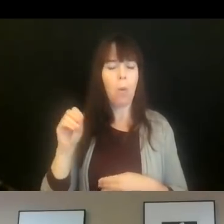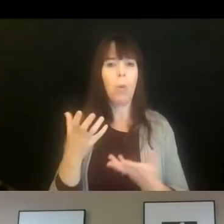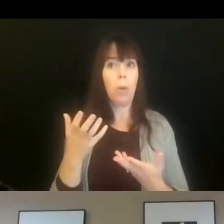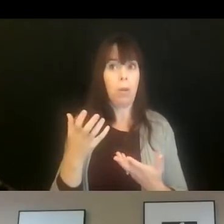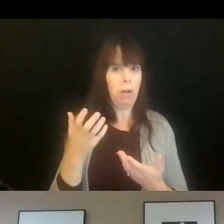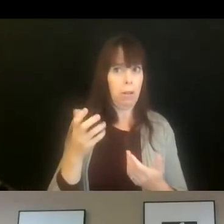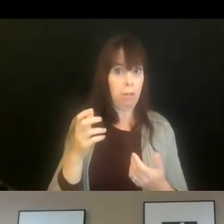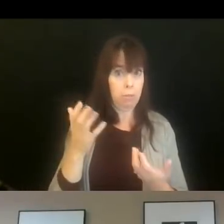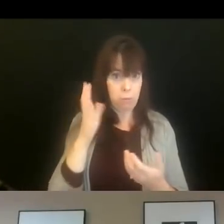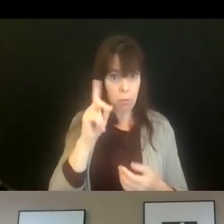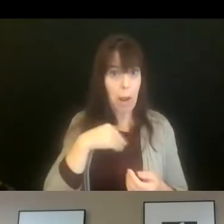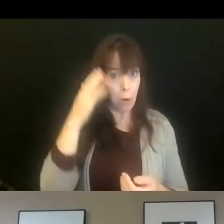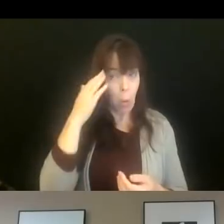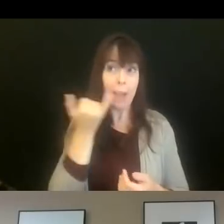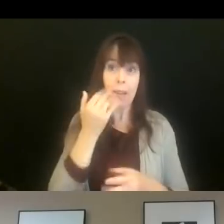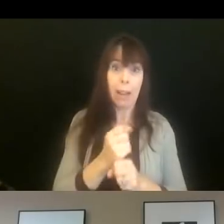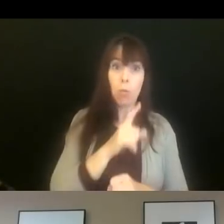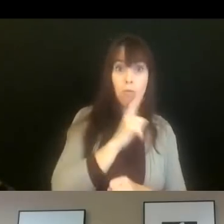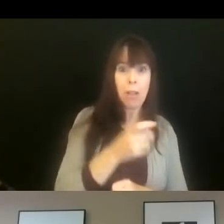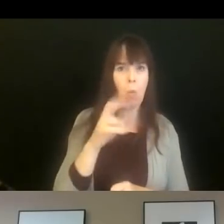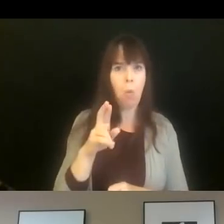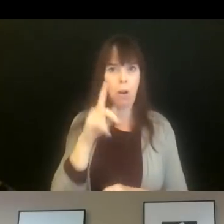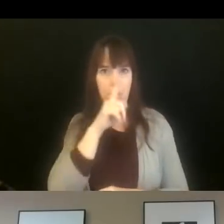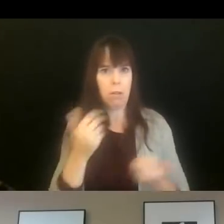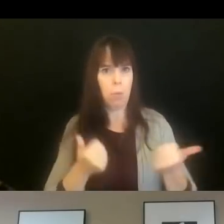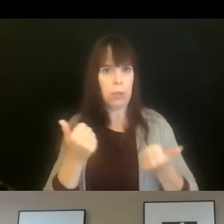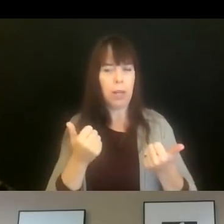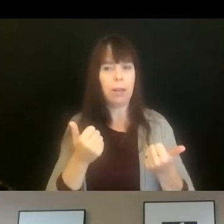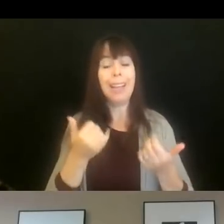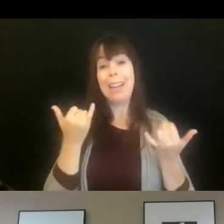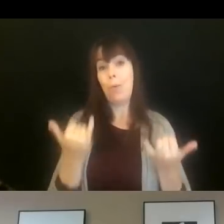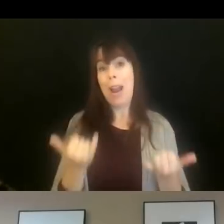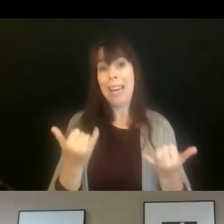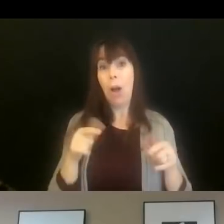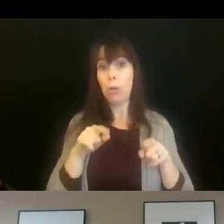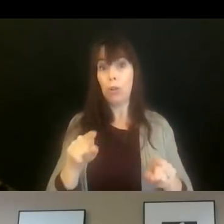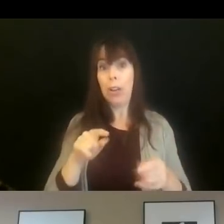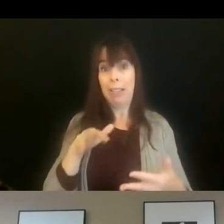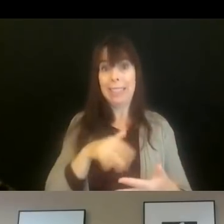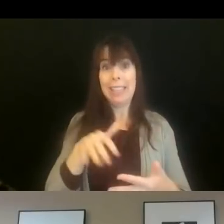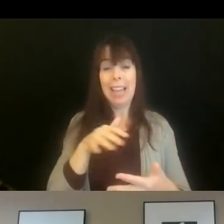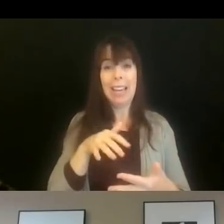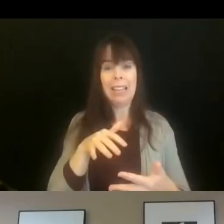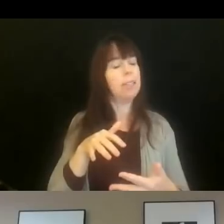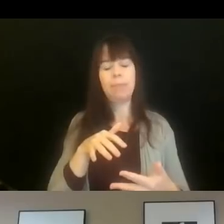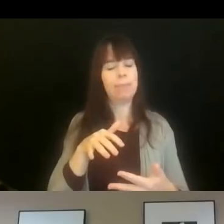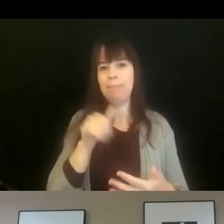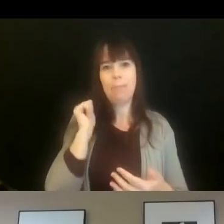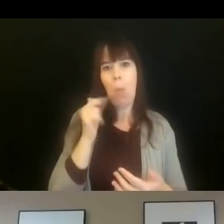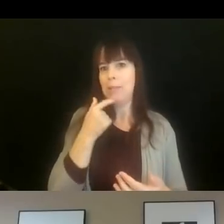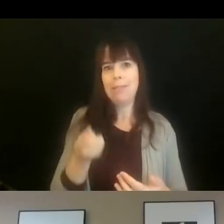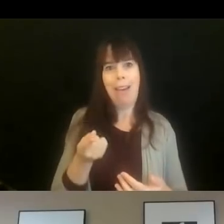real deal or whether I got a placebo? At this stage, while the study is still ongoing, we would not be able to